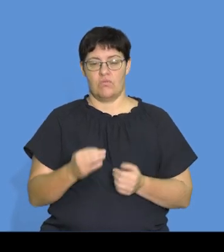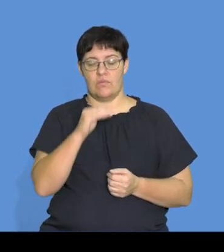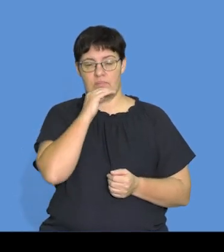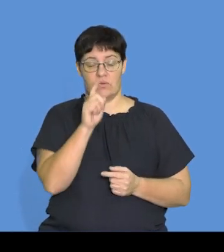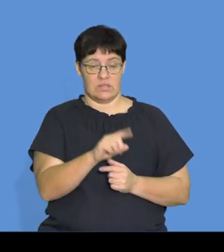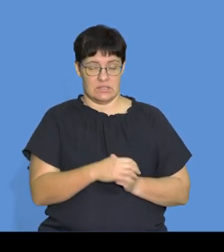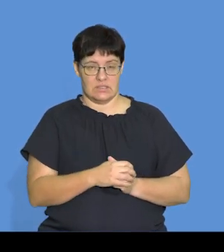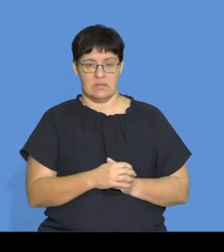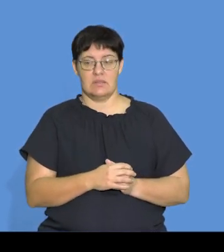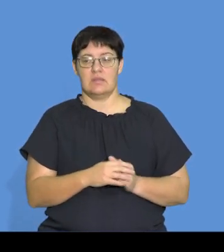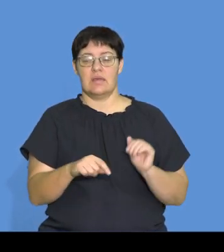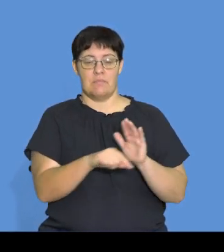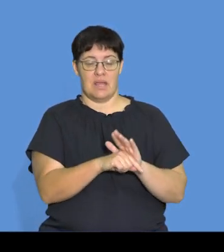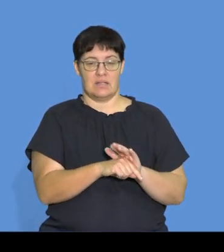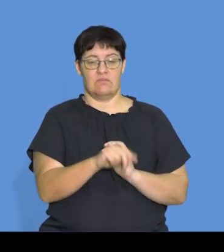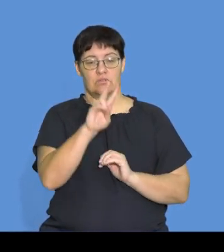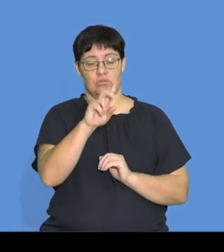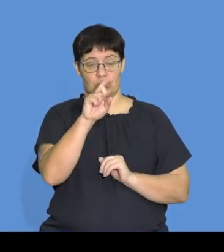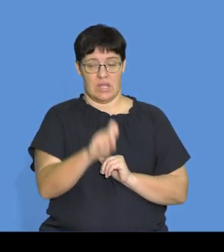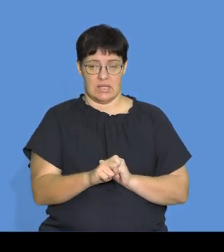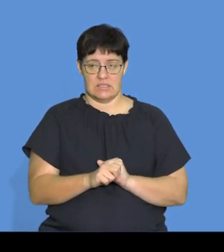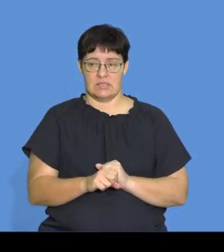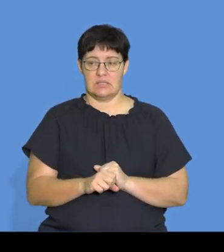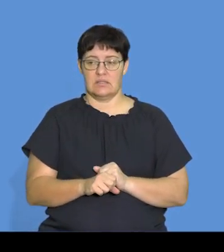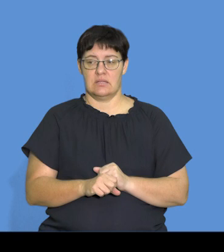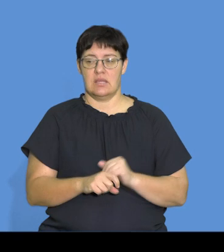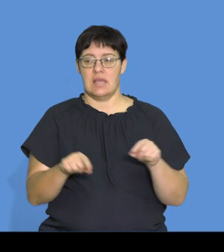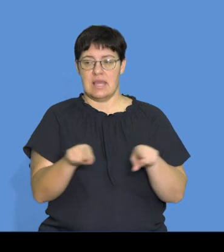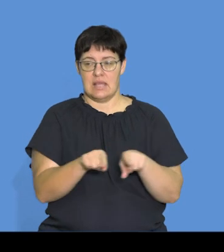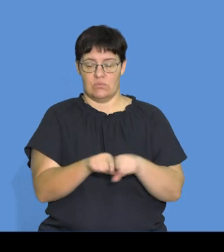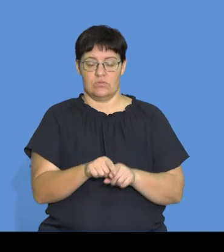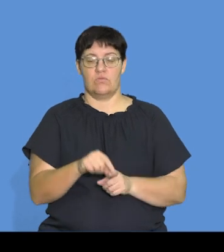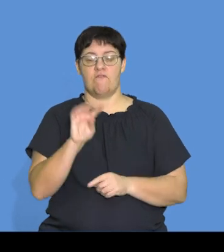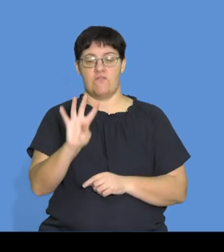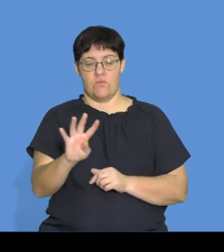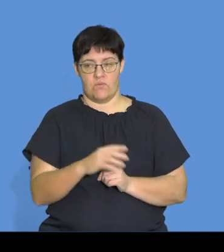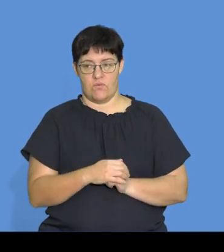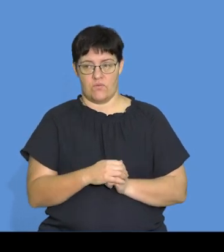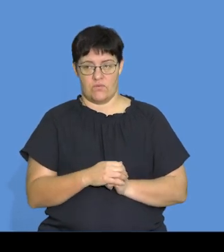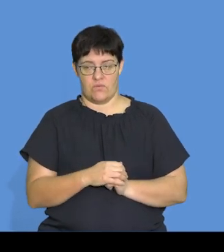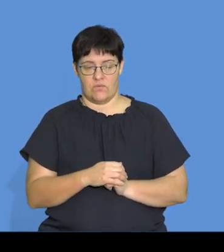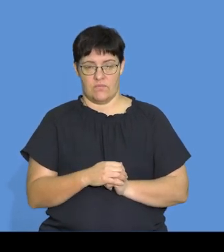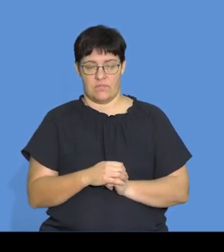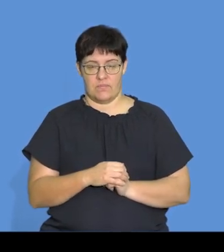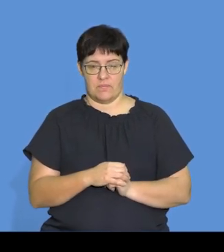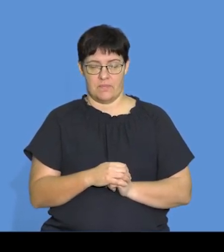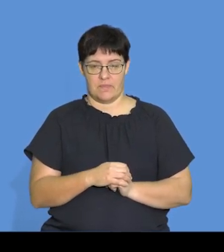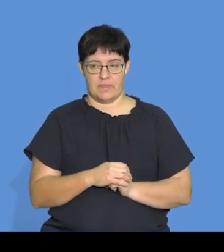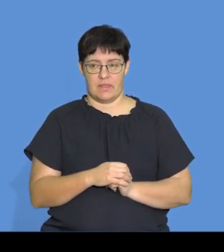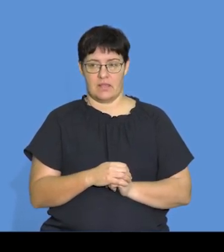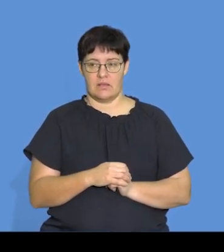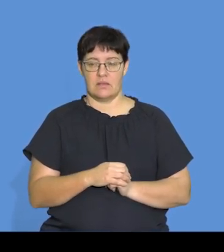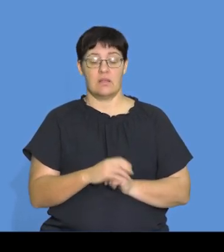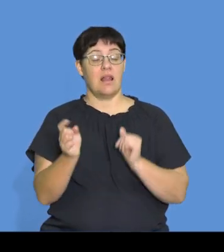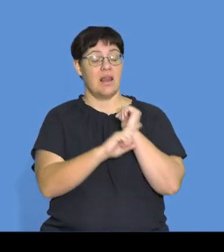then give me negative 2x is equal to positive 4. And then the last thing